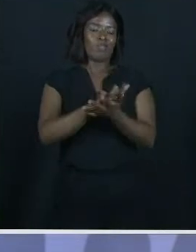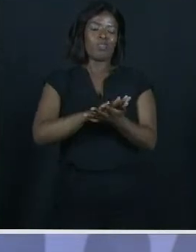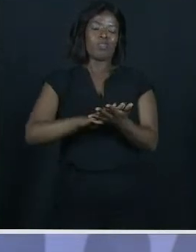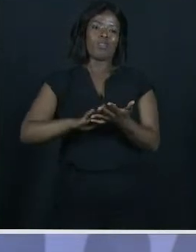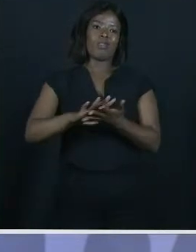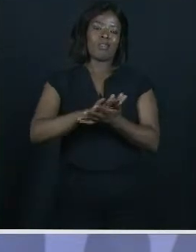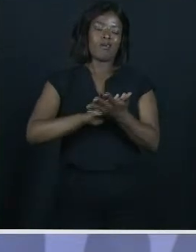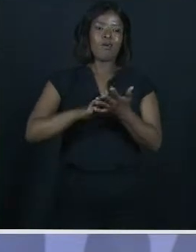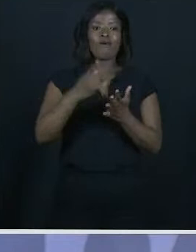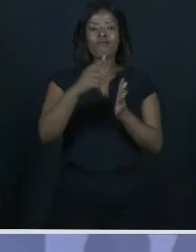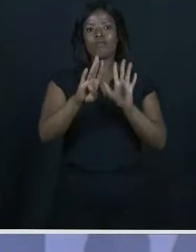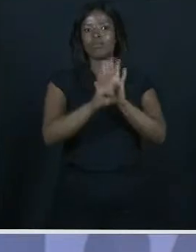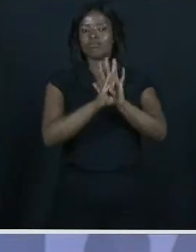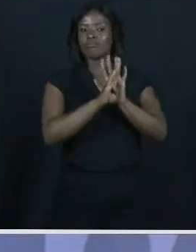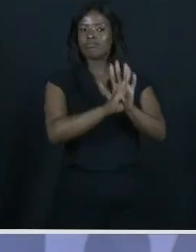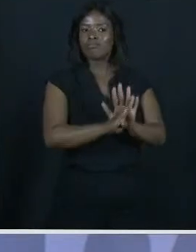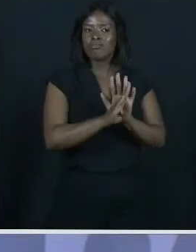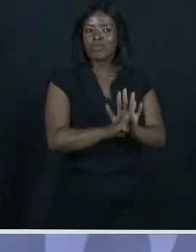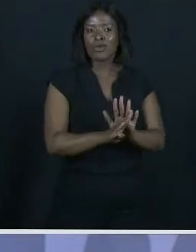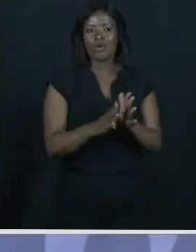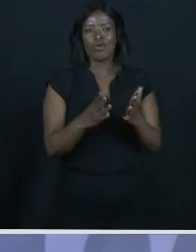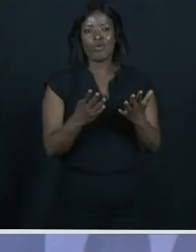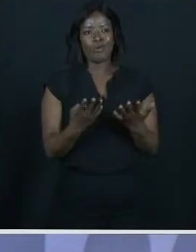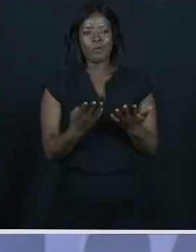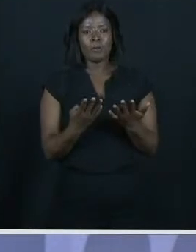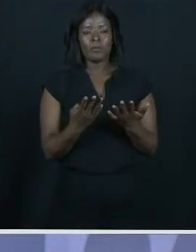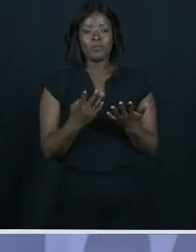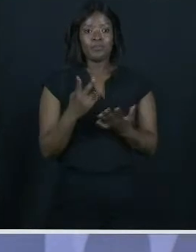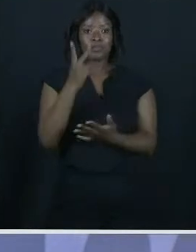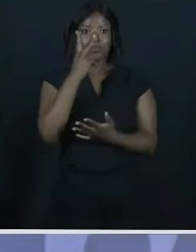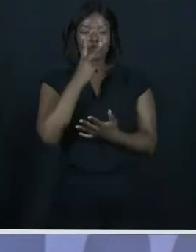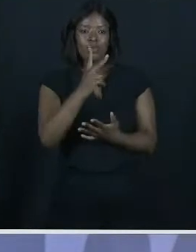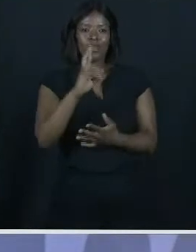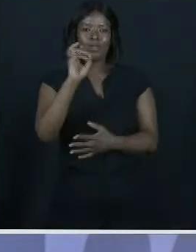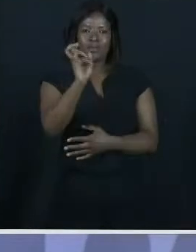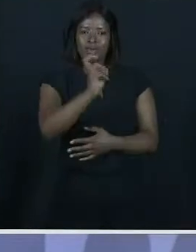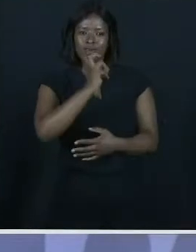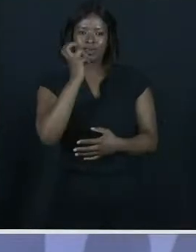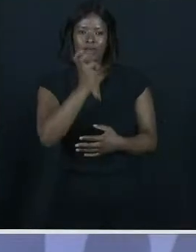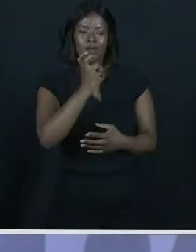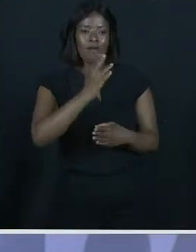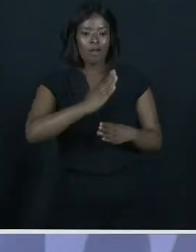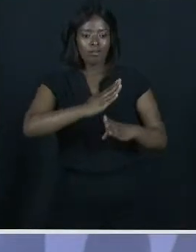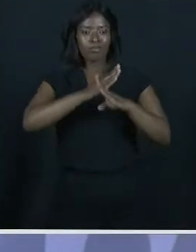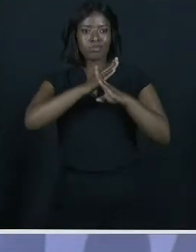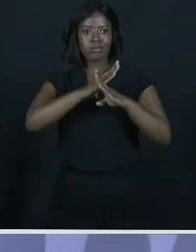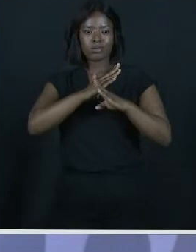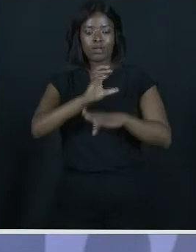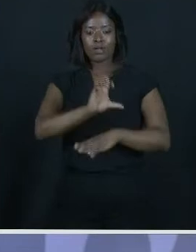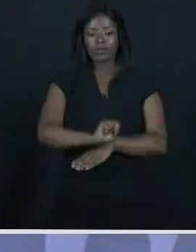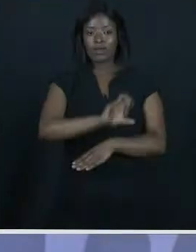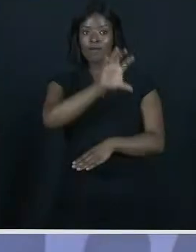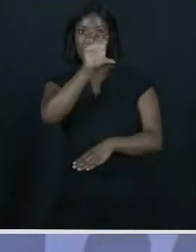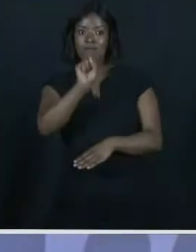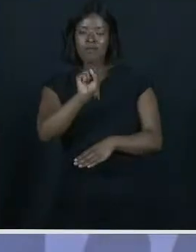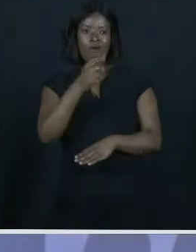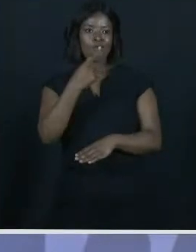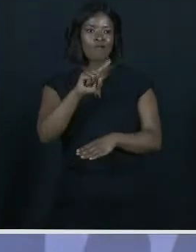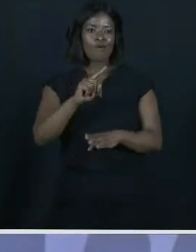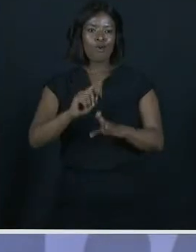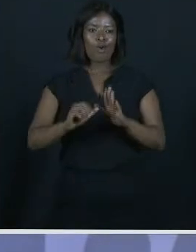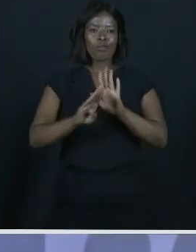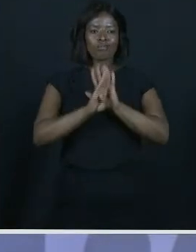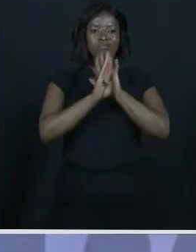gender inequality. So, as we seek to collectively protect South Africans whose rights are violated